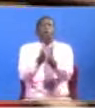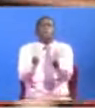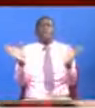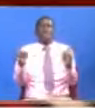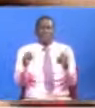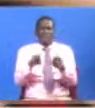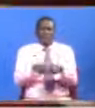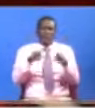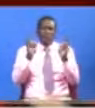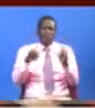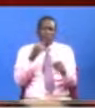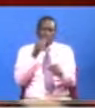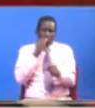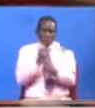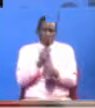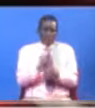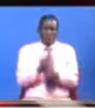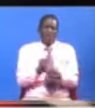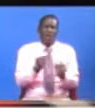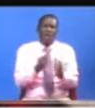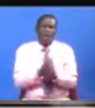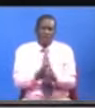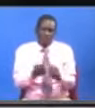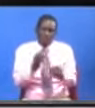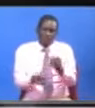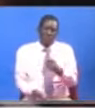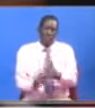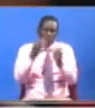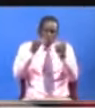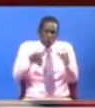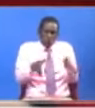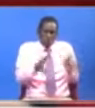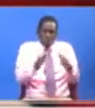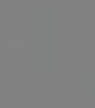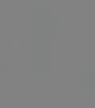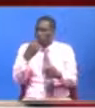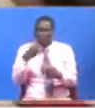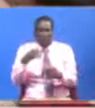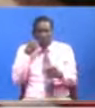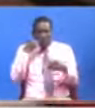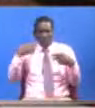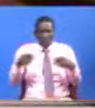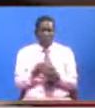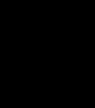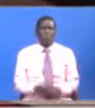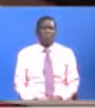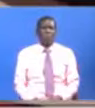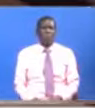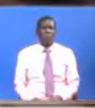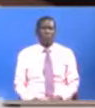they ordinarily would, and they are devising new ways of attending to patients.